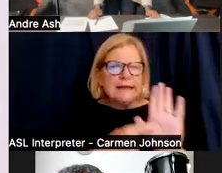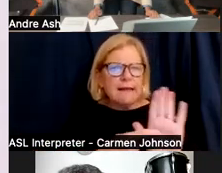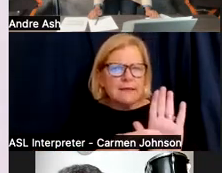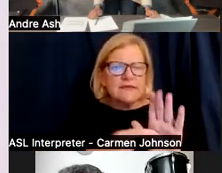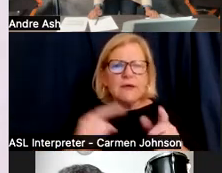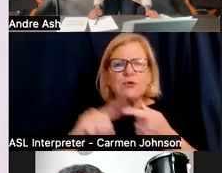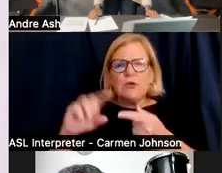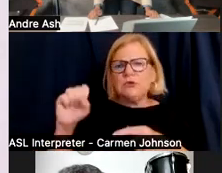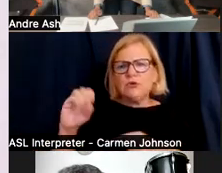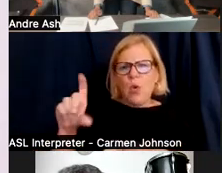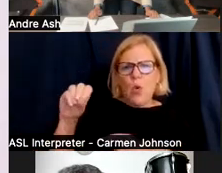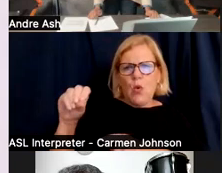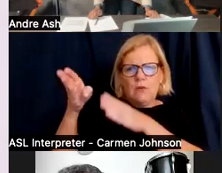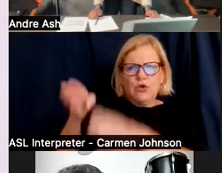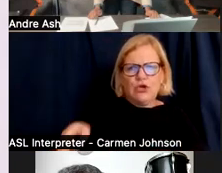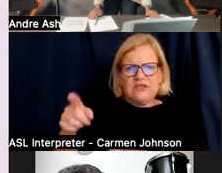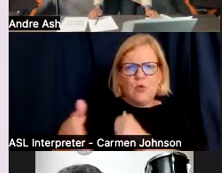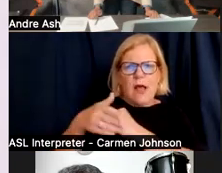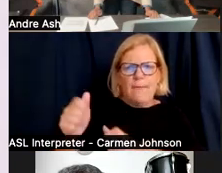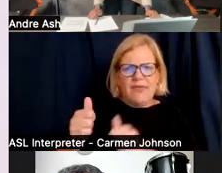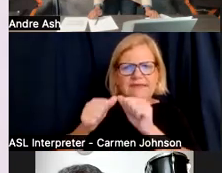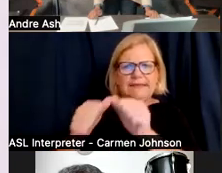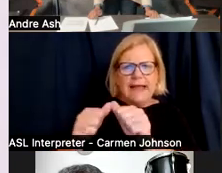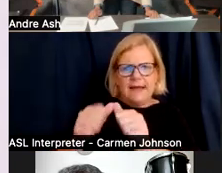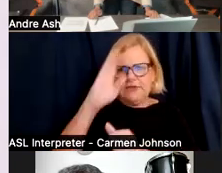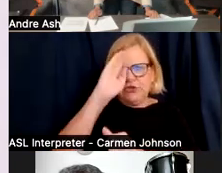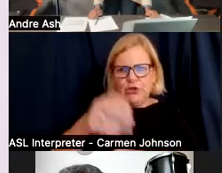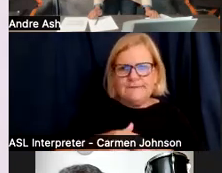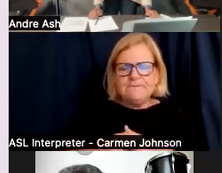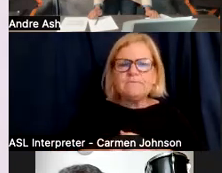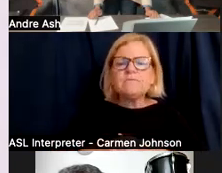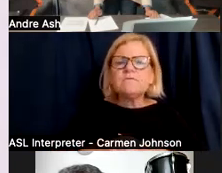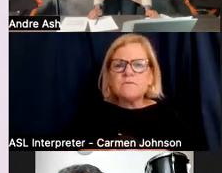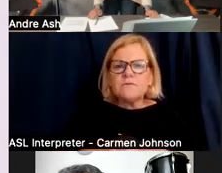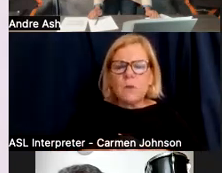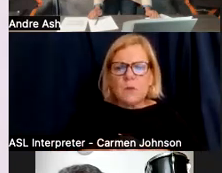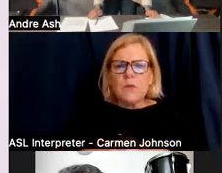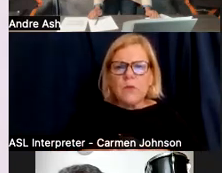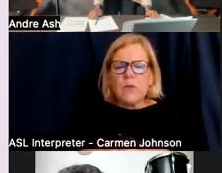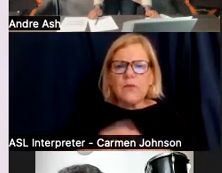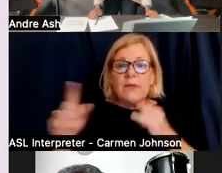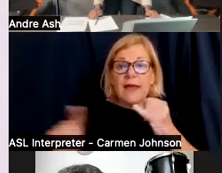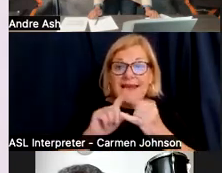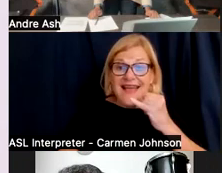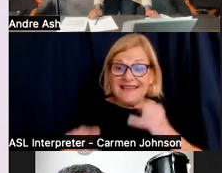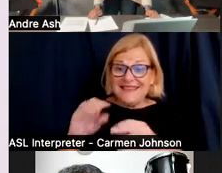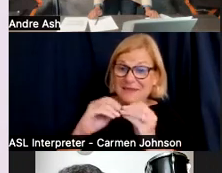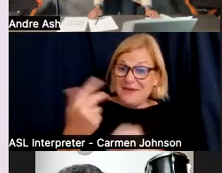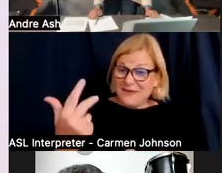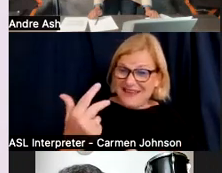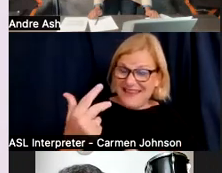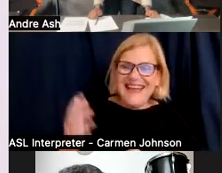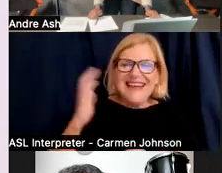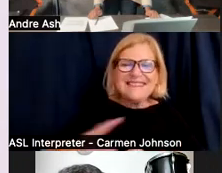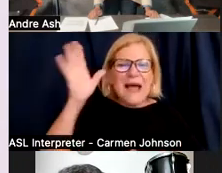the soloists to help them stay on track. And lastly, number three, a sideman